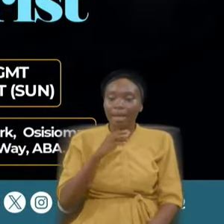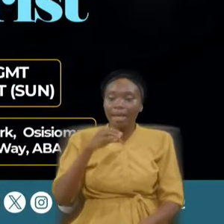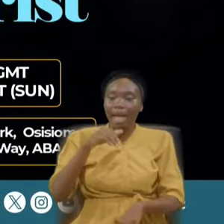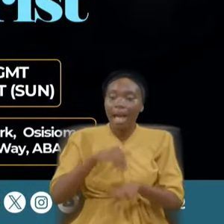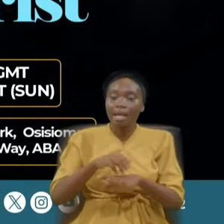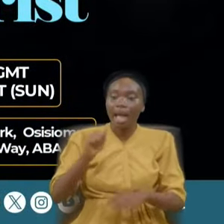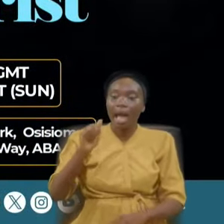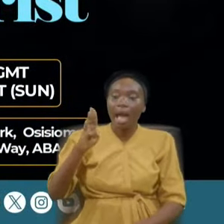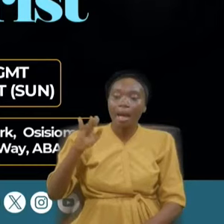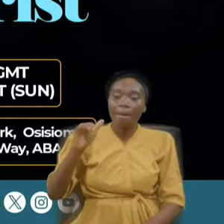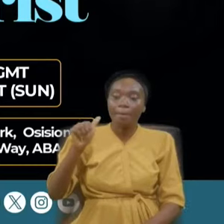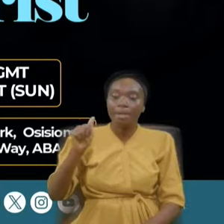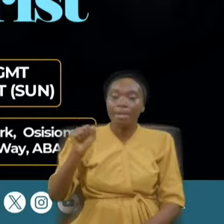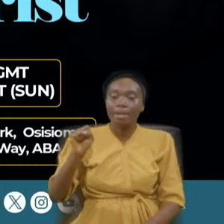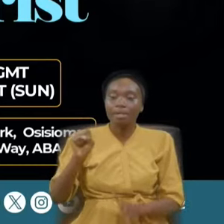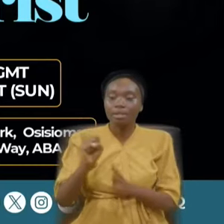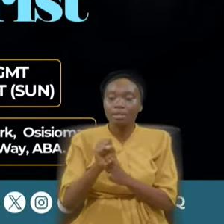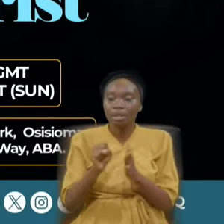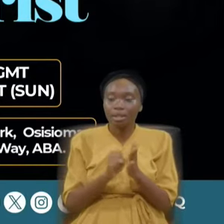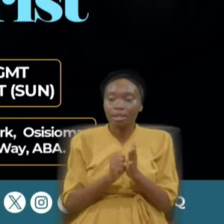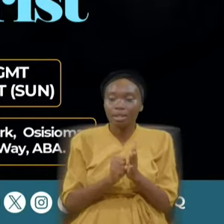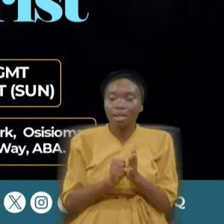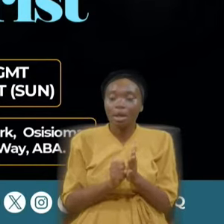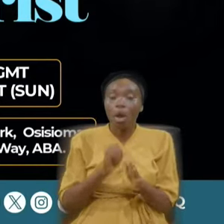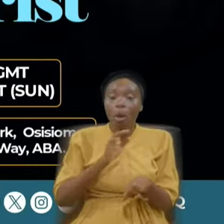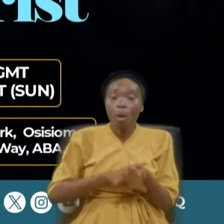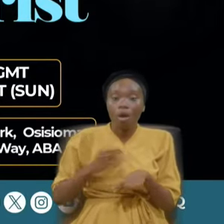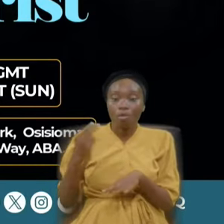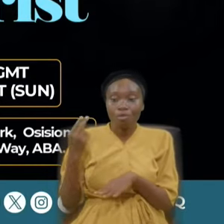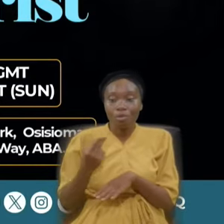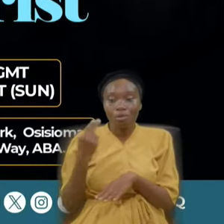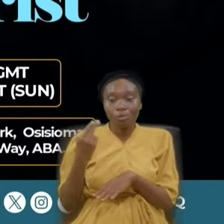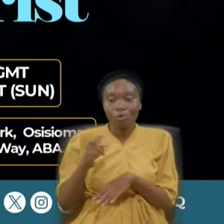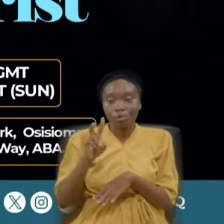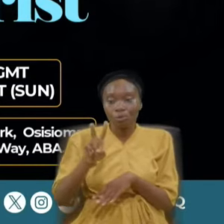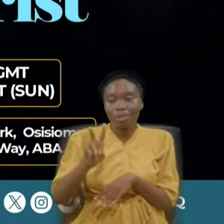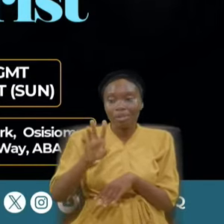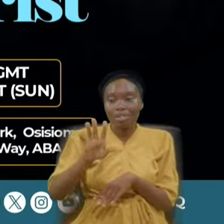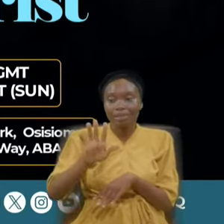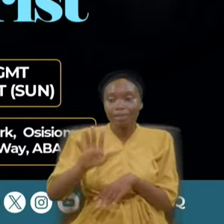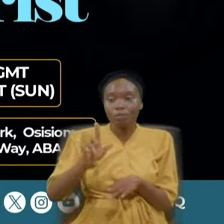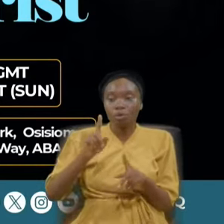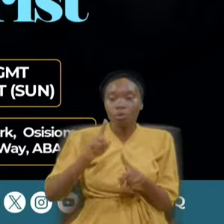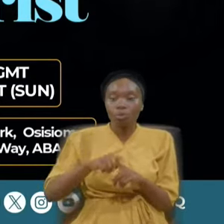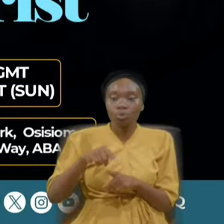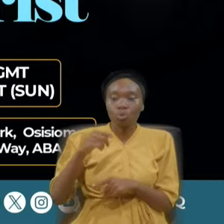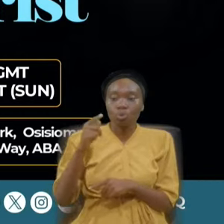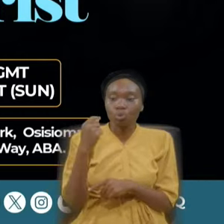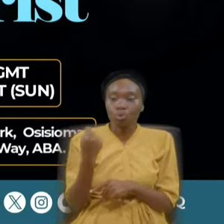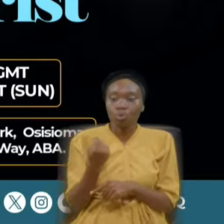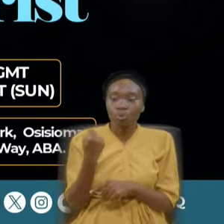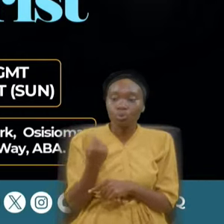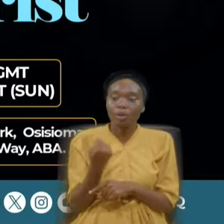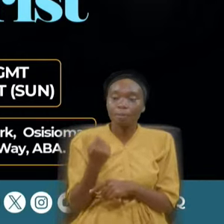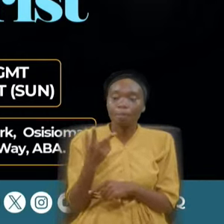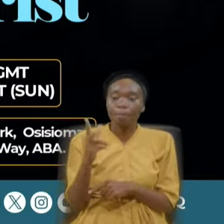Abia State, and it will come up on Thursday 25th to Tuesday 30th of